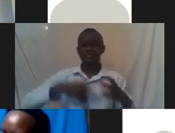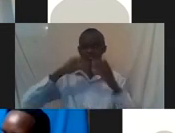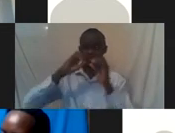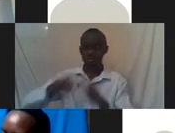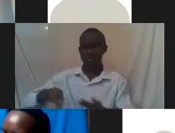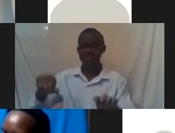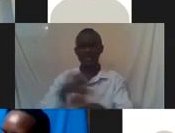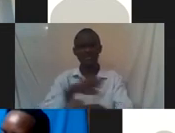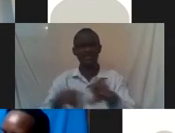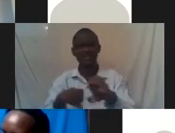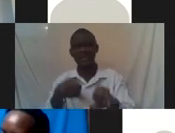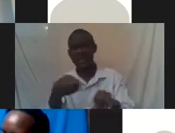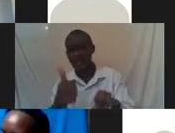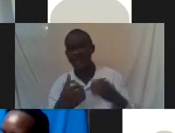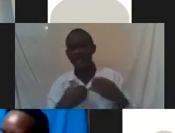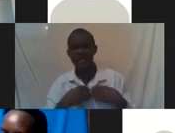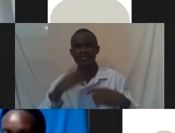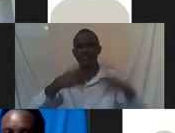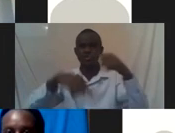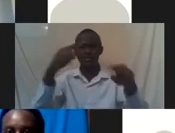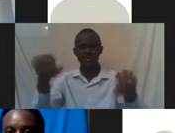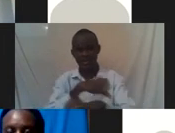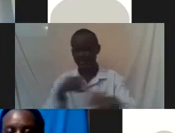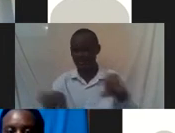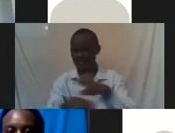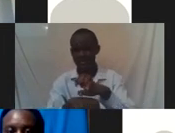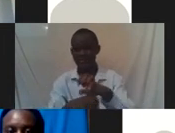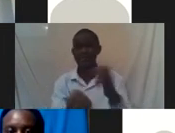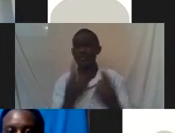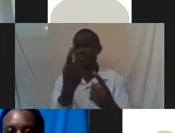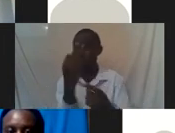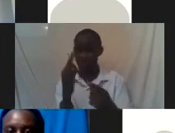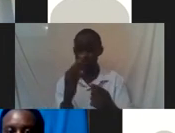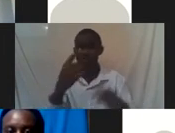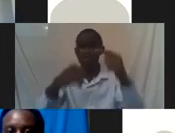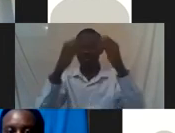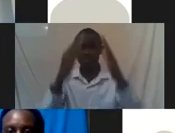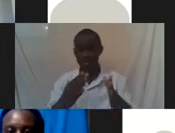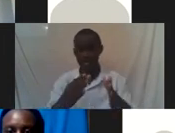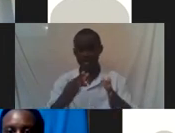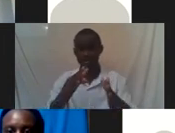has won everything. So the issue of winner take all is still a problem.